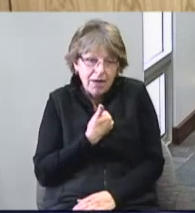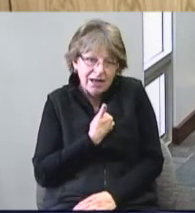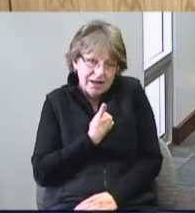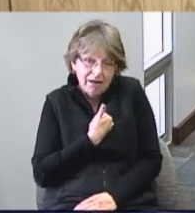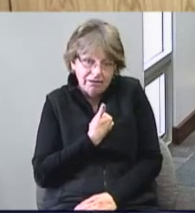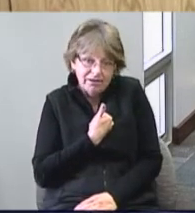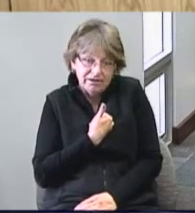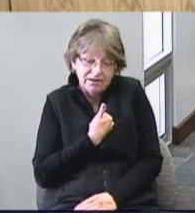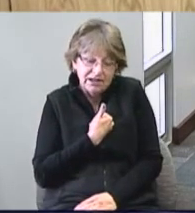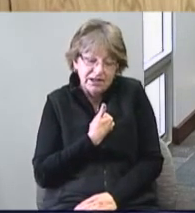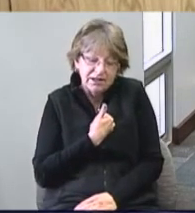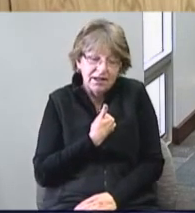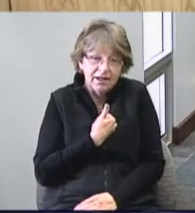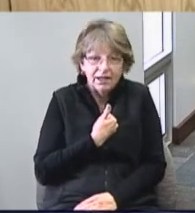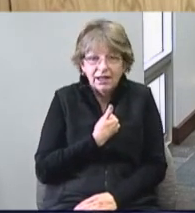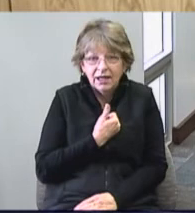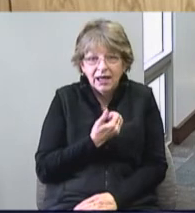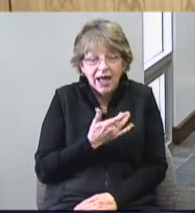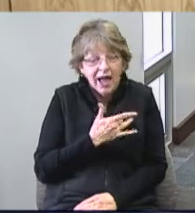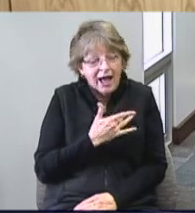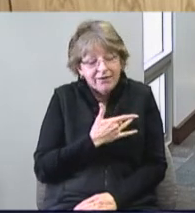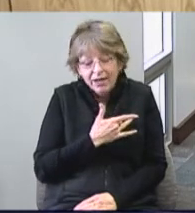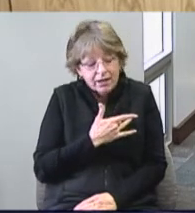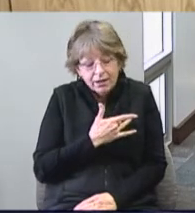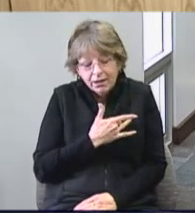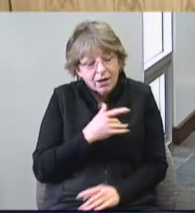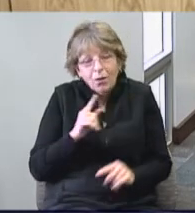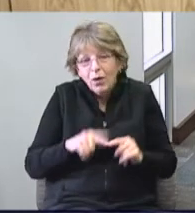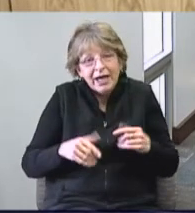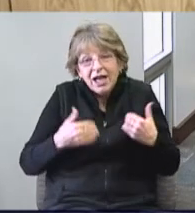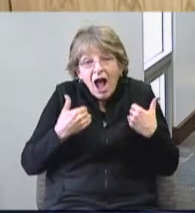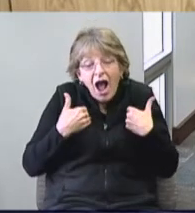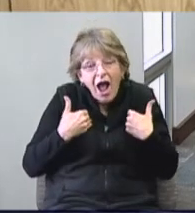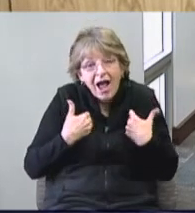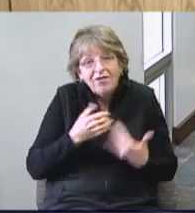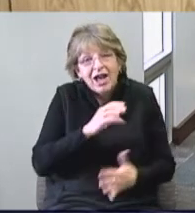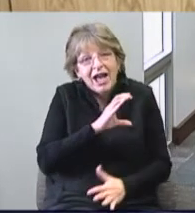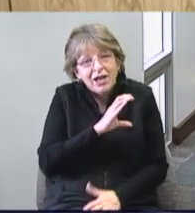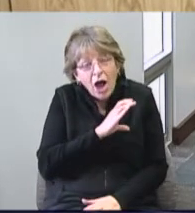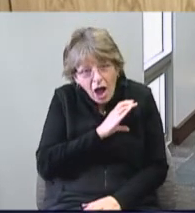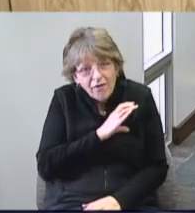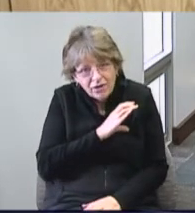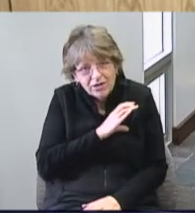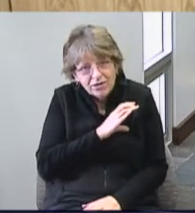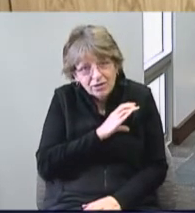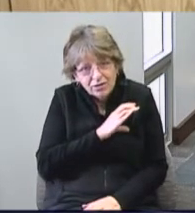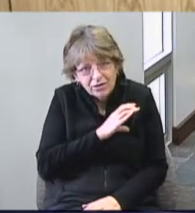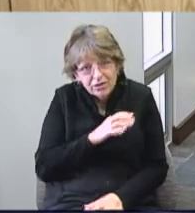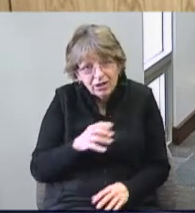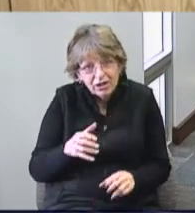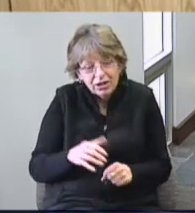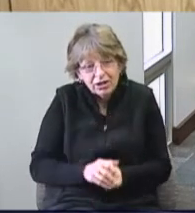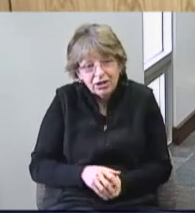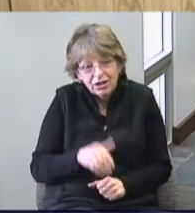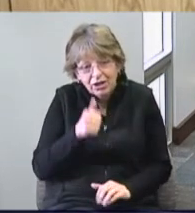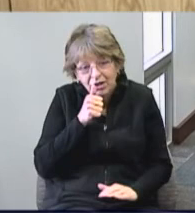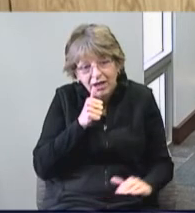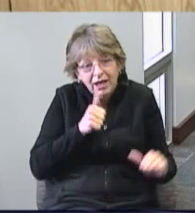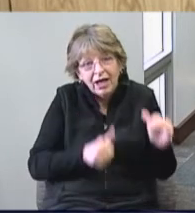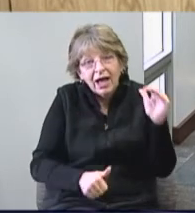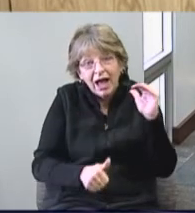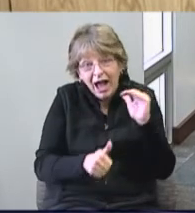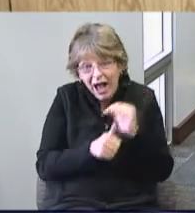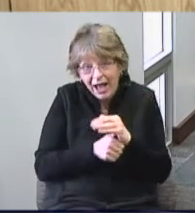that we cannot ever have a police officer covering another police officer during an internal